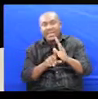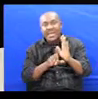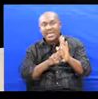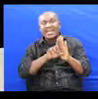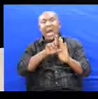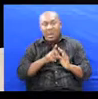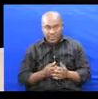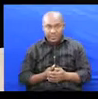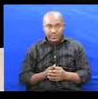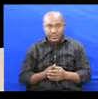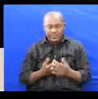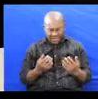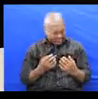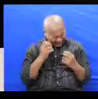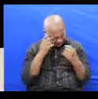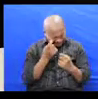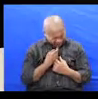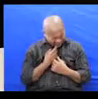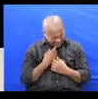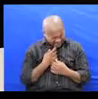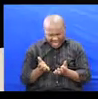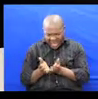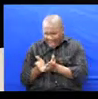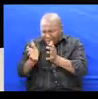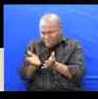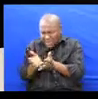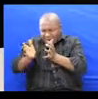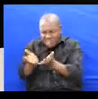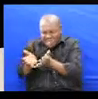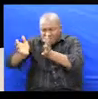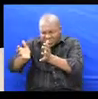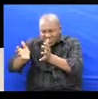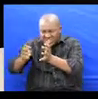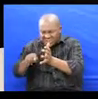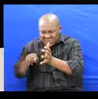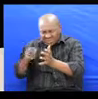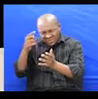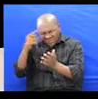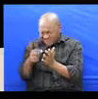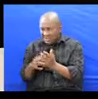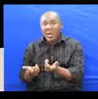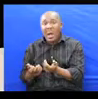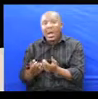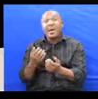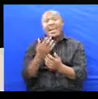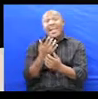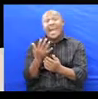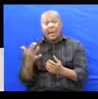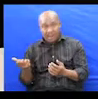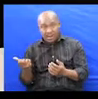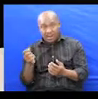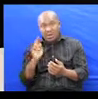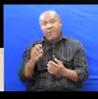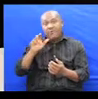be asking themselves, amount. When you talk about amount, you will refer to the number of moles, mind you. So,